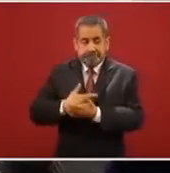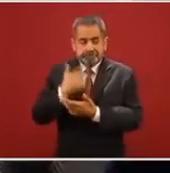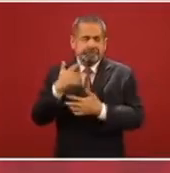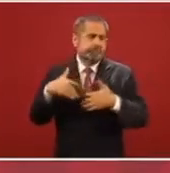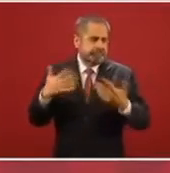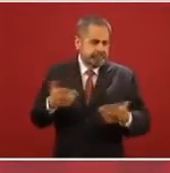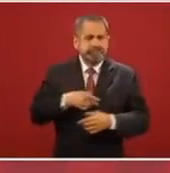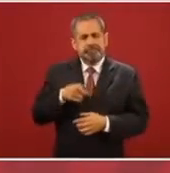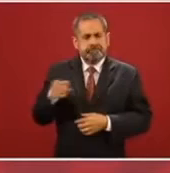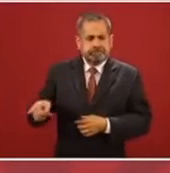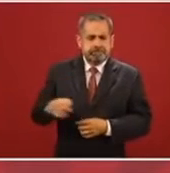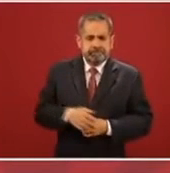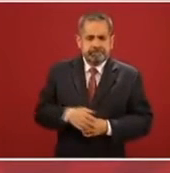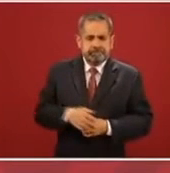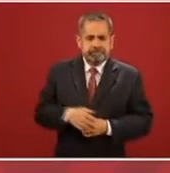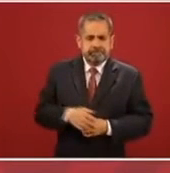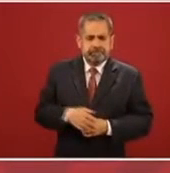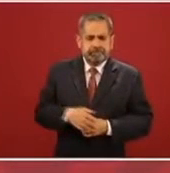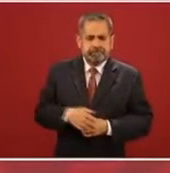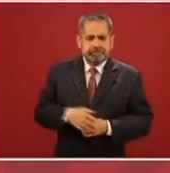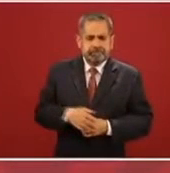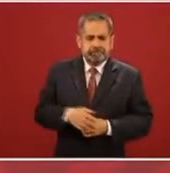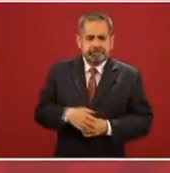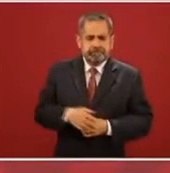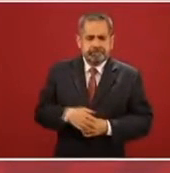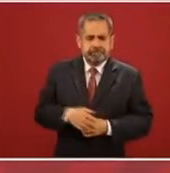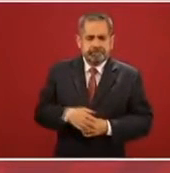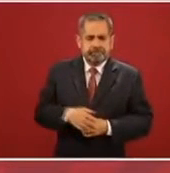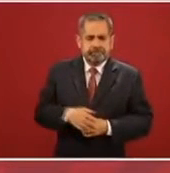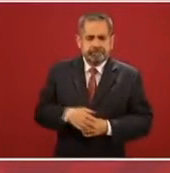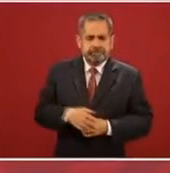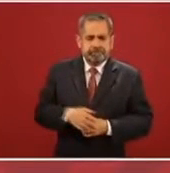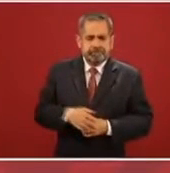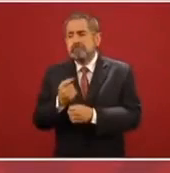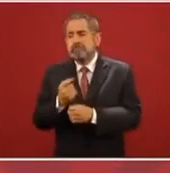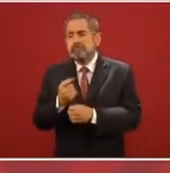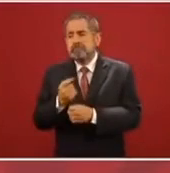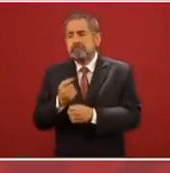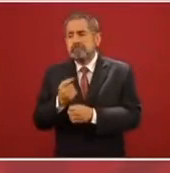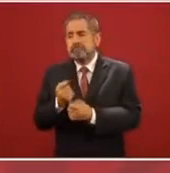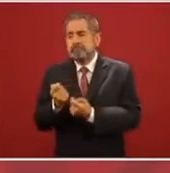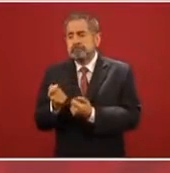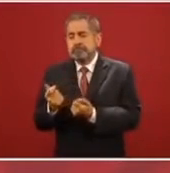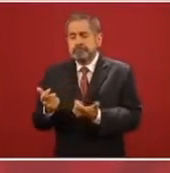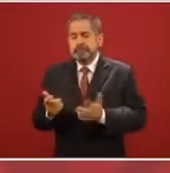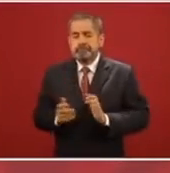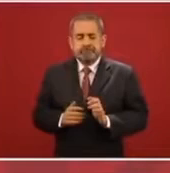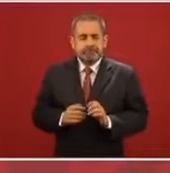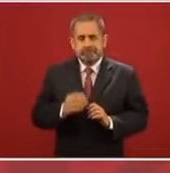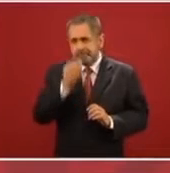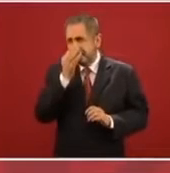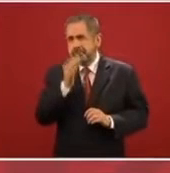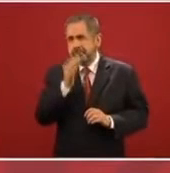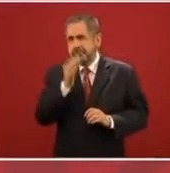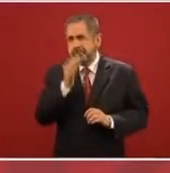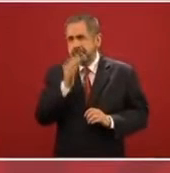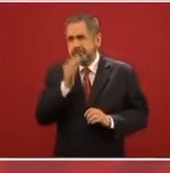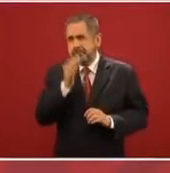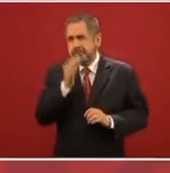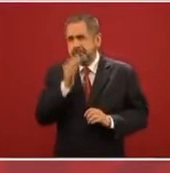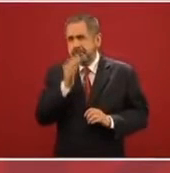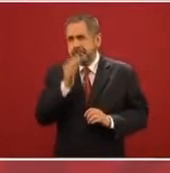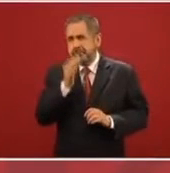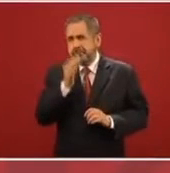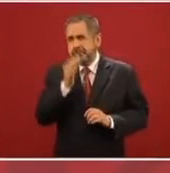muy significativamente menor, that is significantly smaller, acaso el 5% and